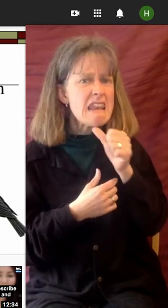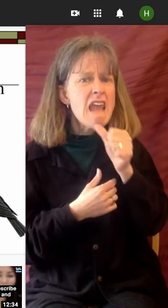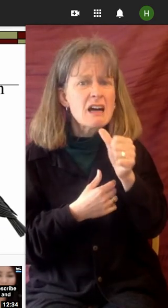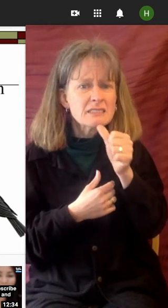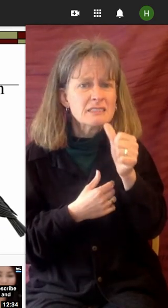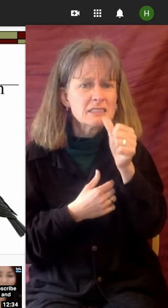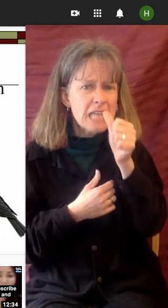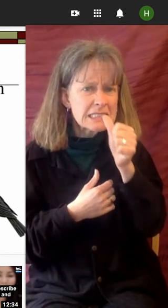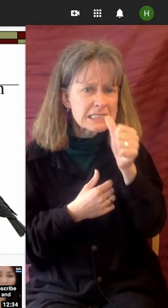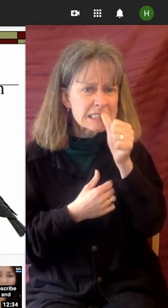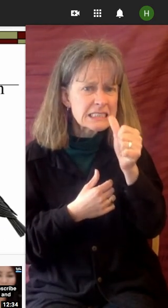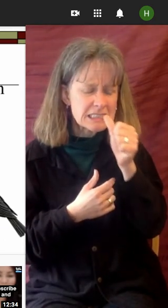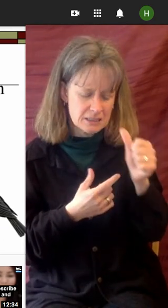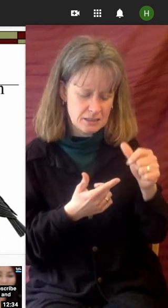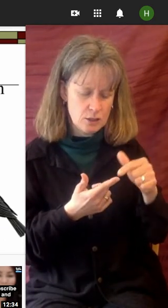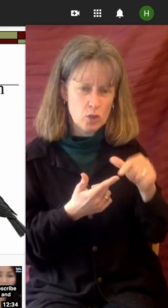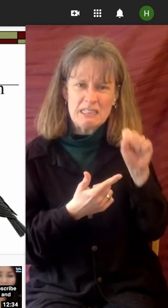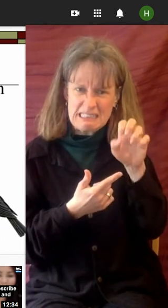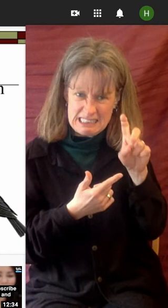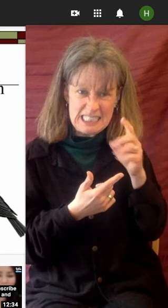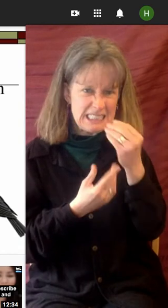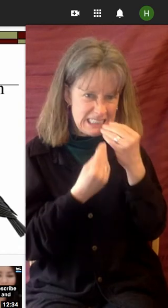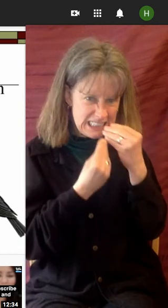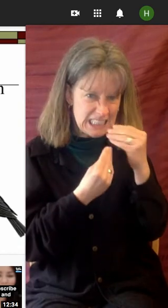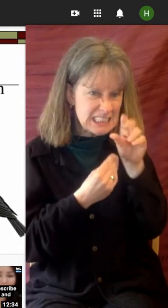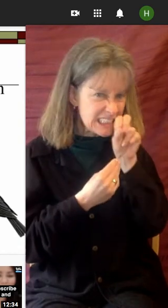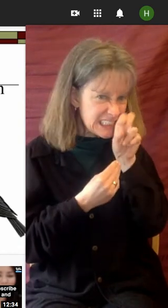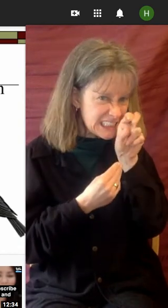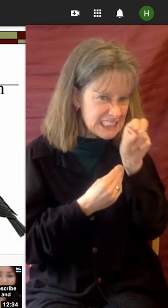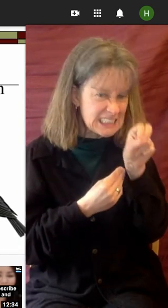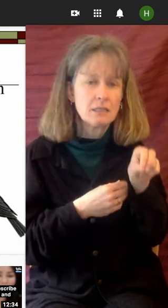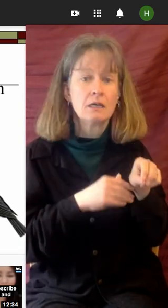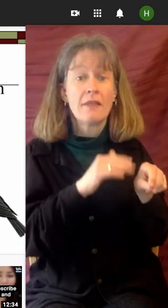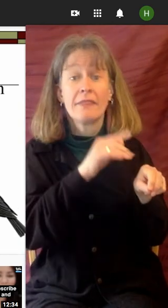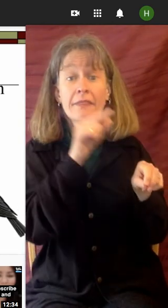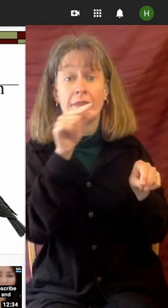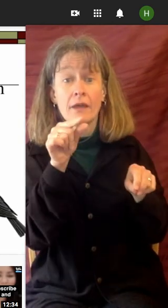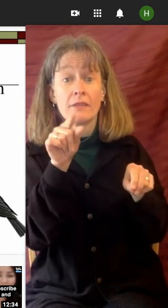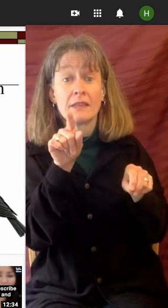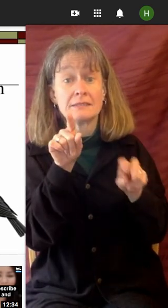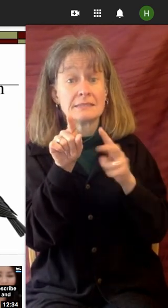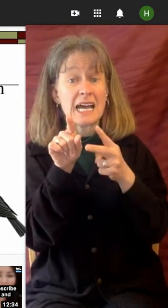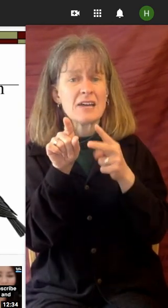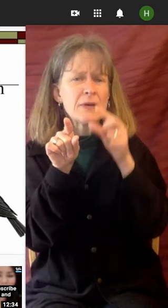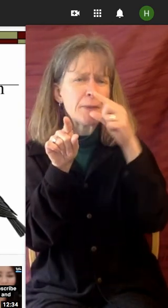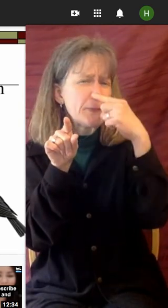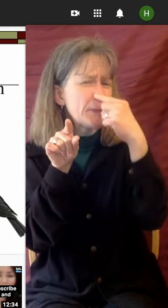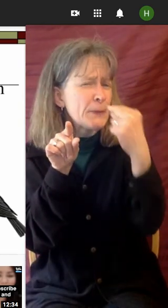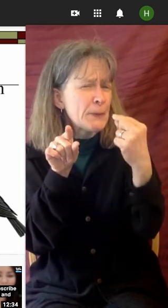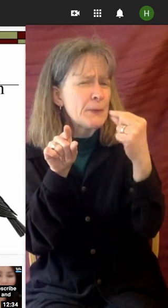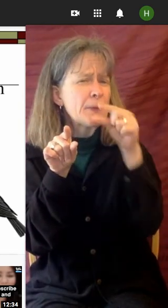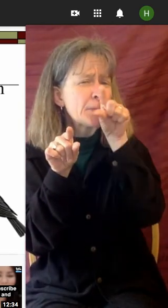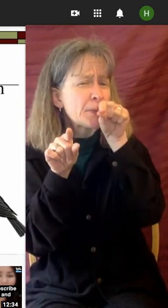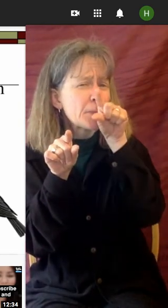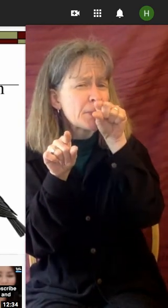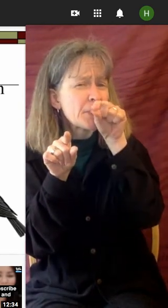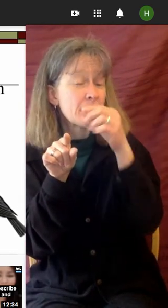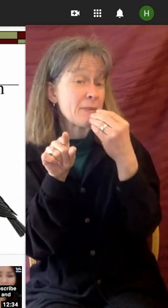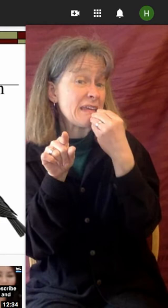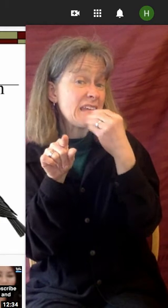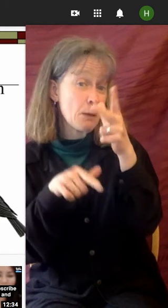seed. This has a thinner beak for eating something different like an